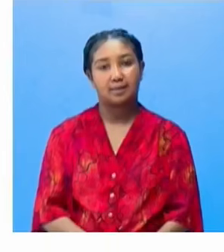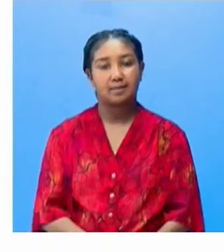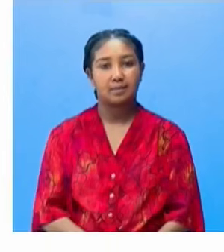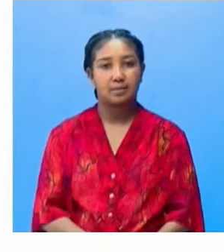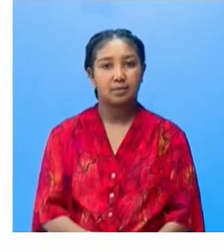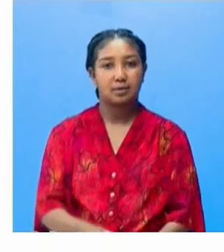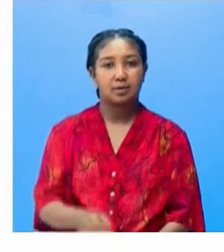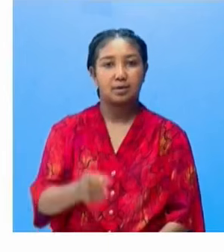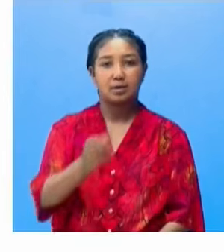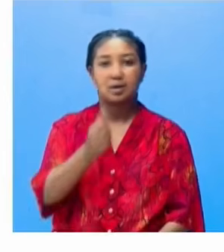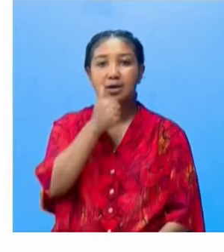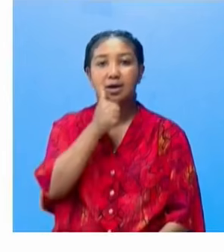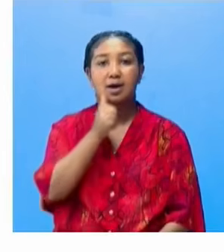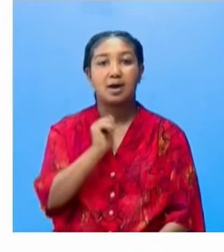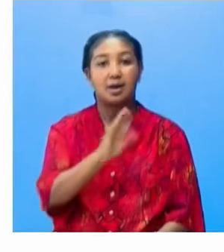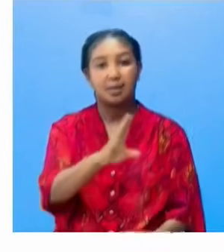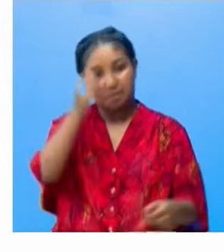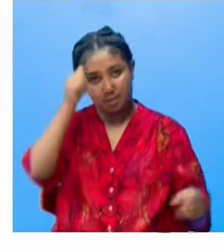her brother.